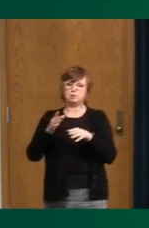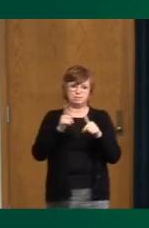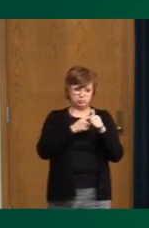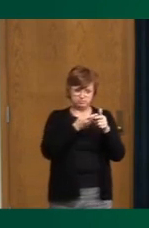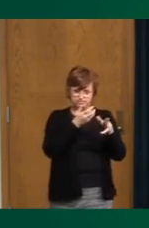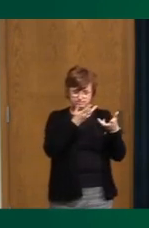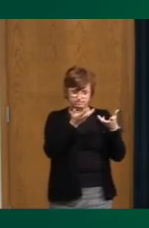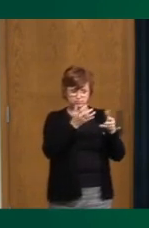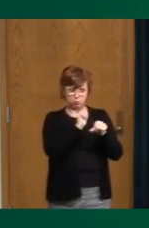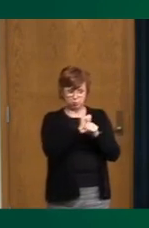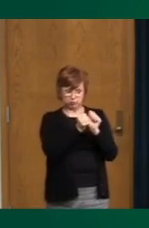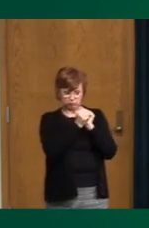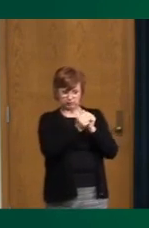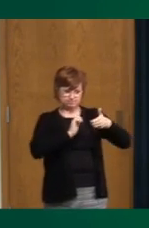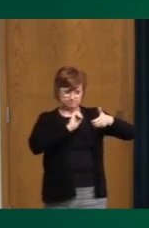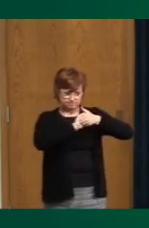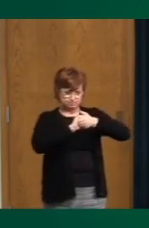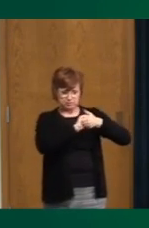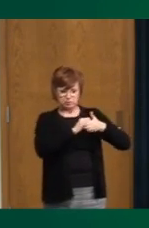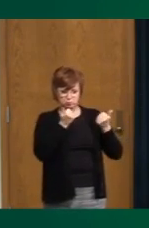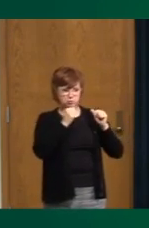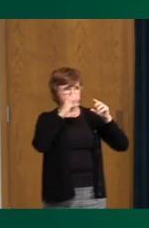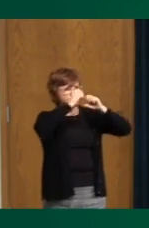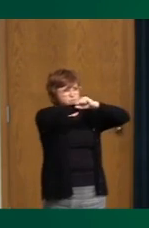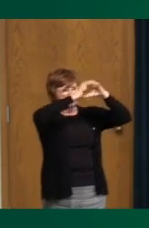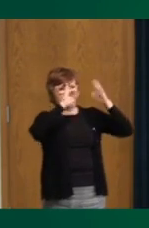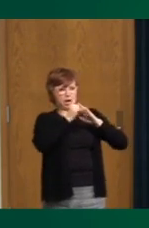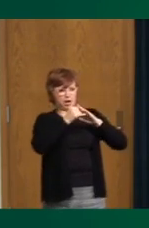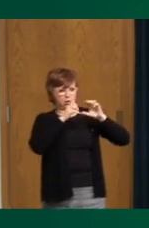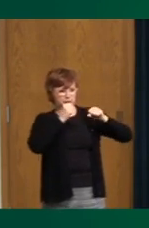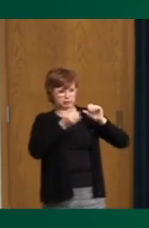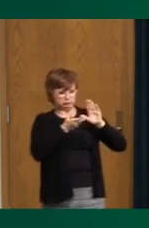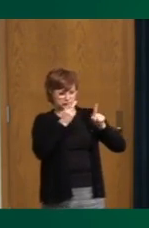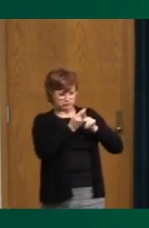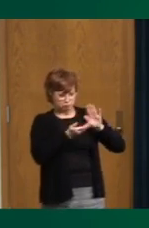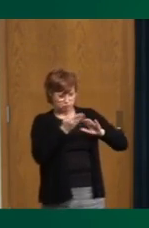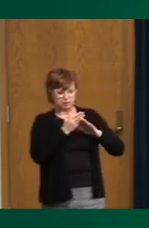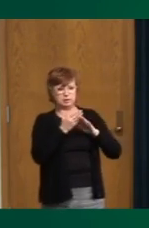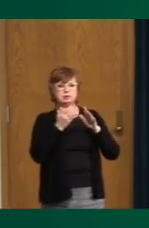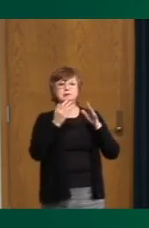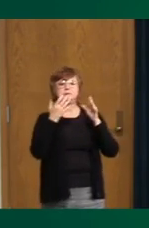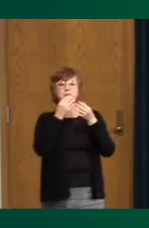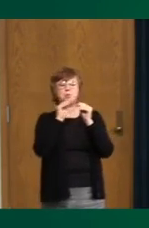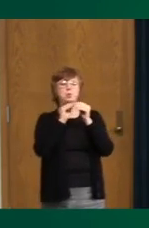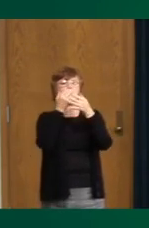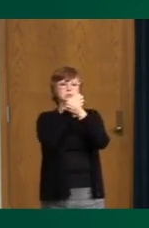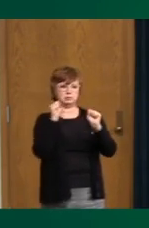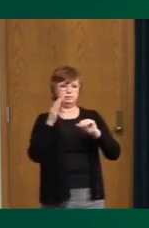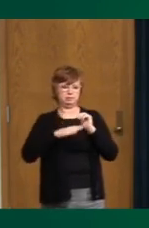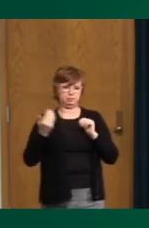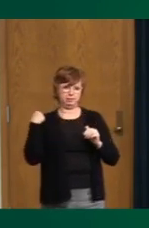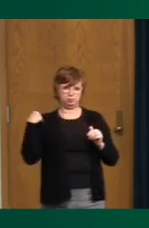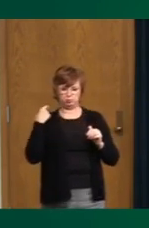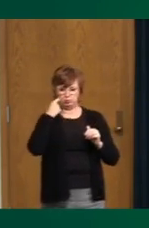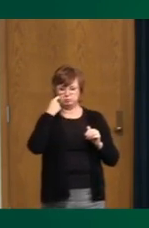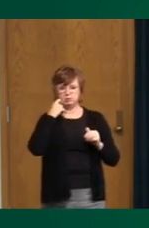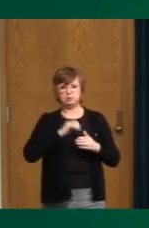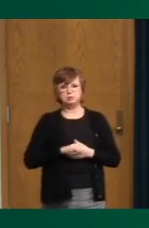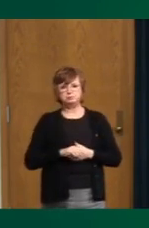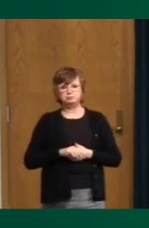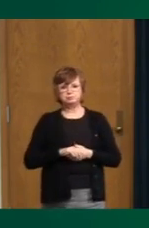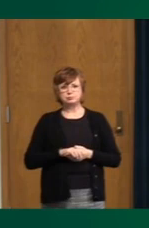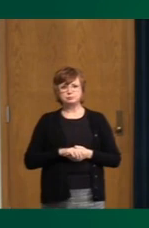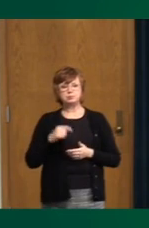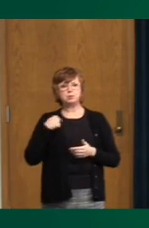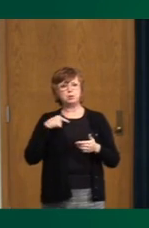every opportunity for them to stay open, and to stay open in a safer manner than we even are here today. We've said since the beginning, we're